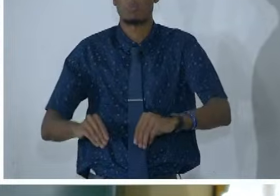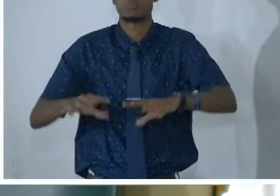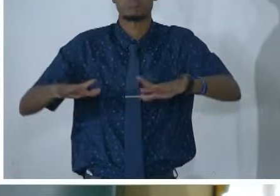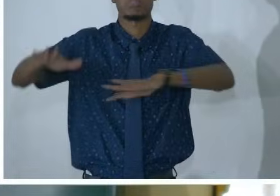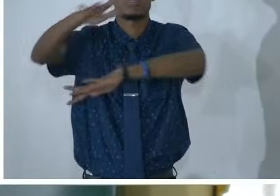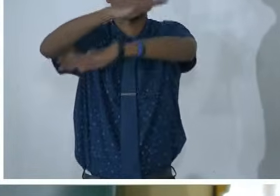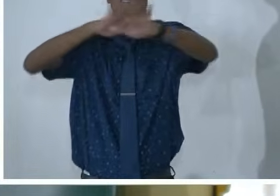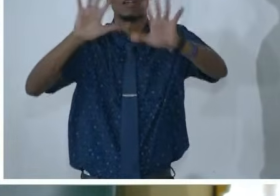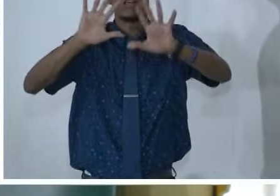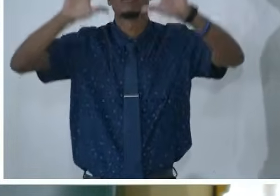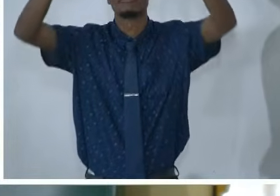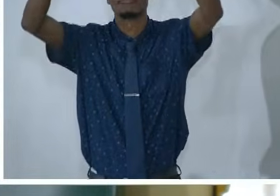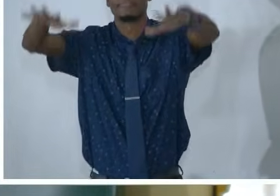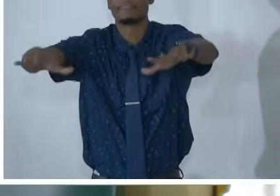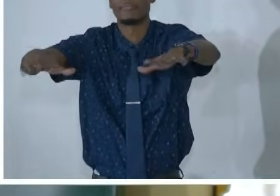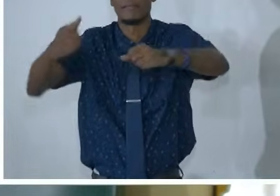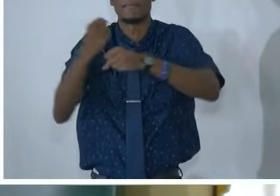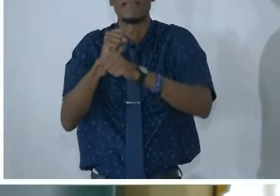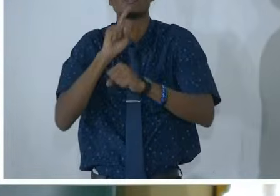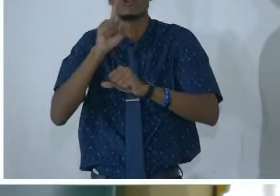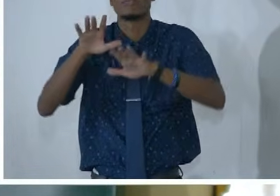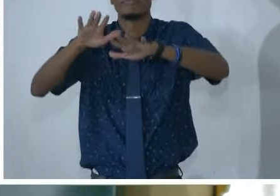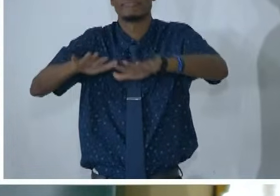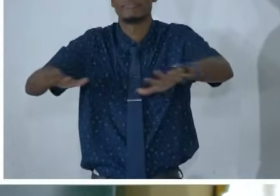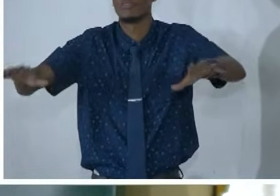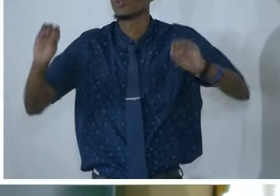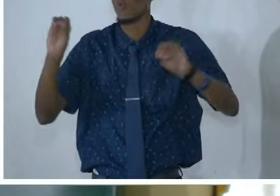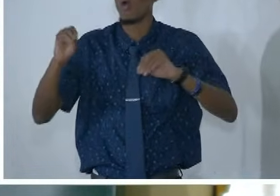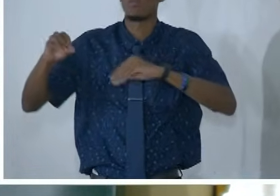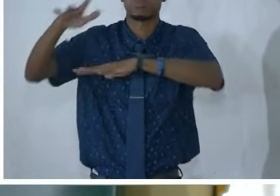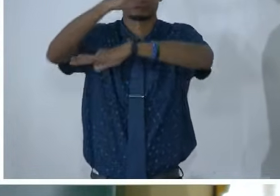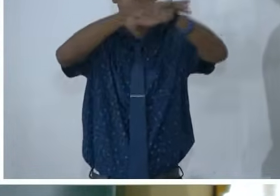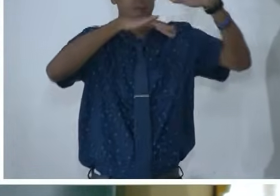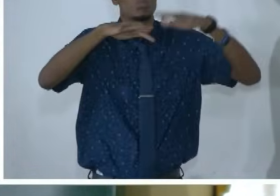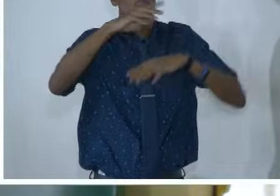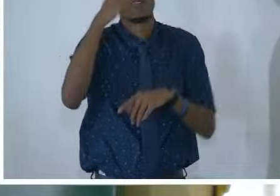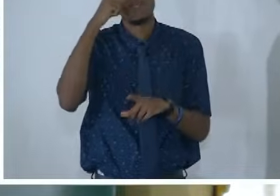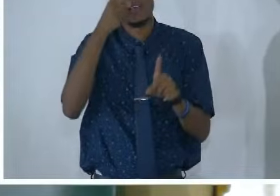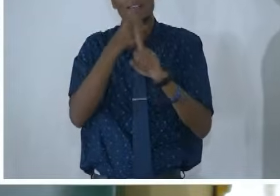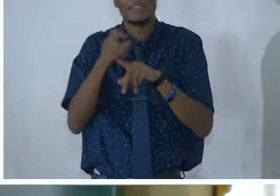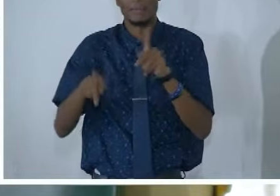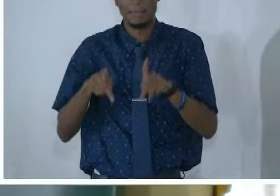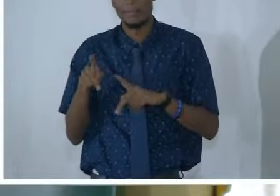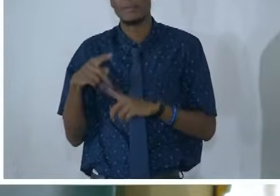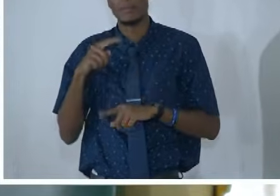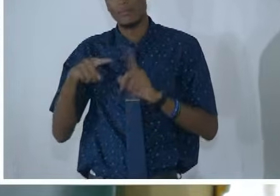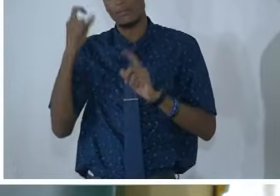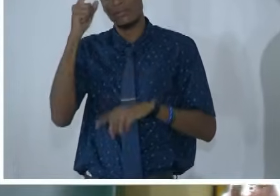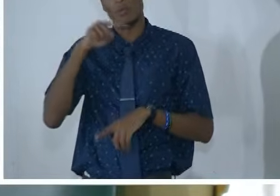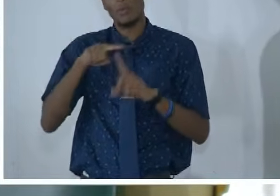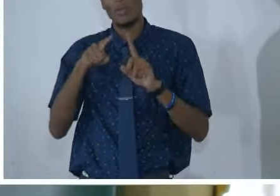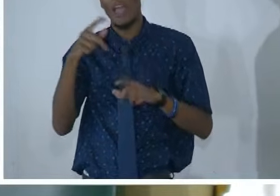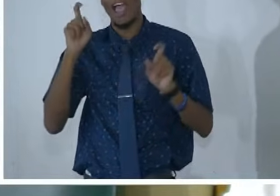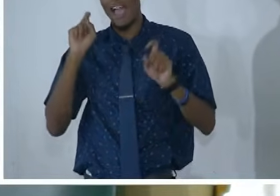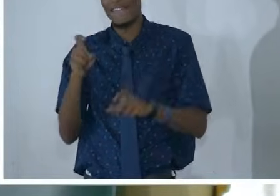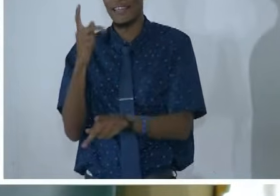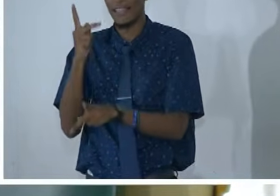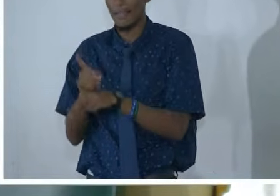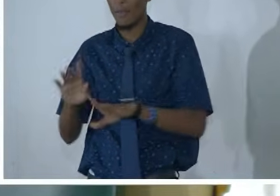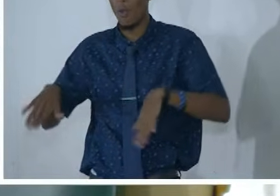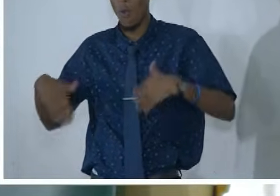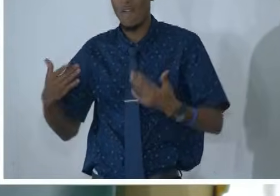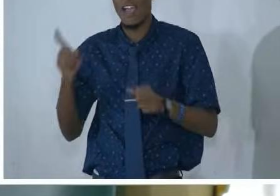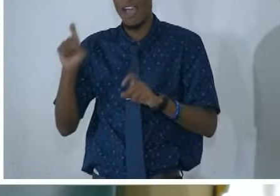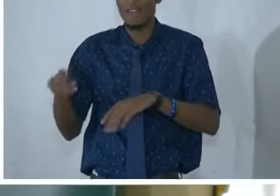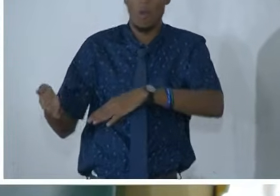2 droughts. We're hoping it continues to hold. I have said to them it appears because of wind you have to keep replenishing the covering,